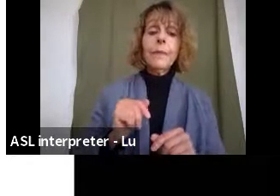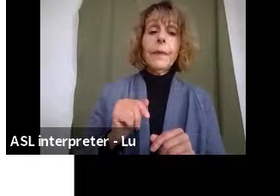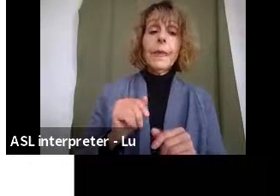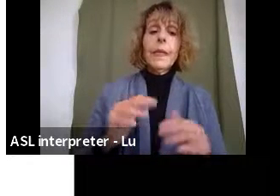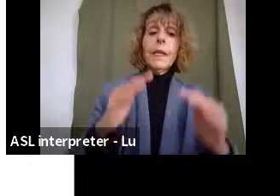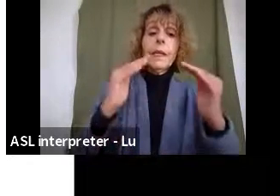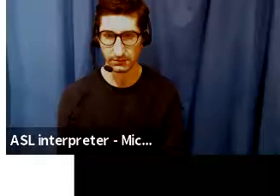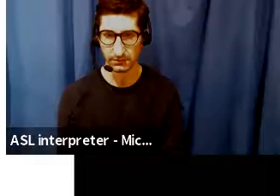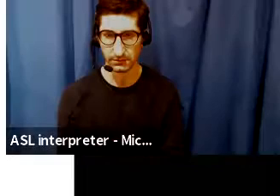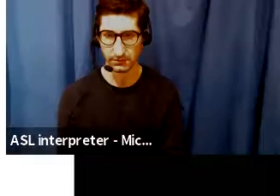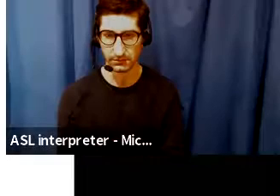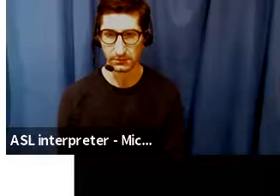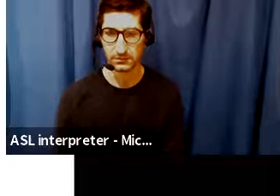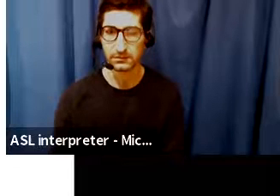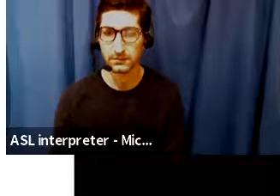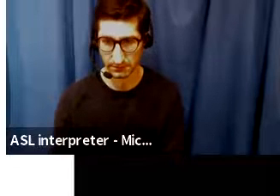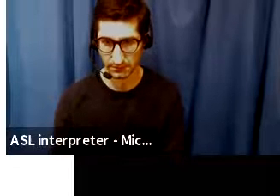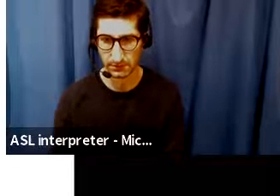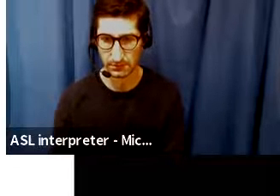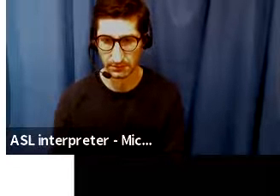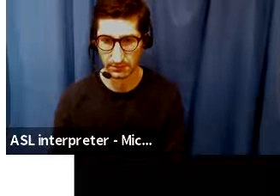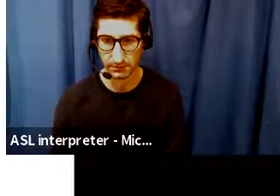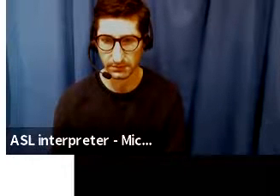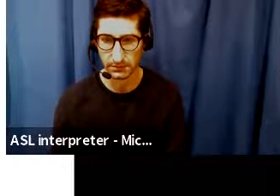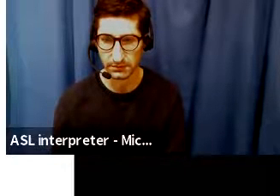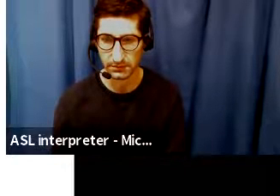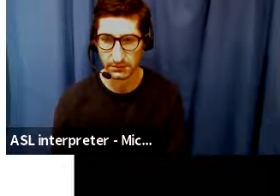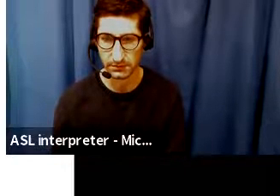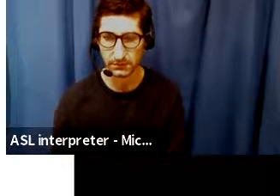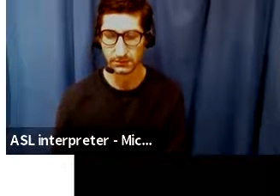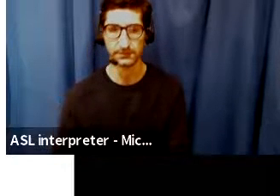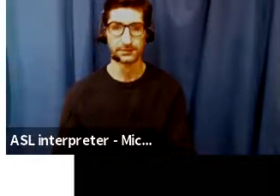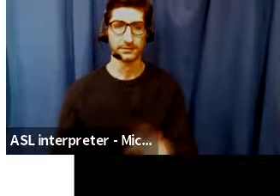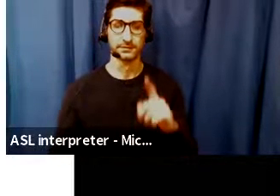of course, you would want to make those arrangements at the time of appointment.